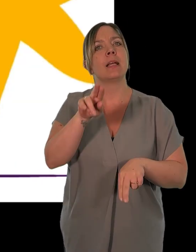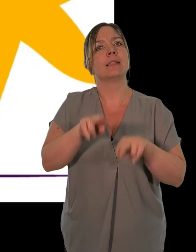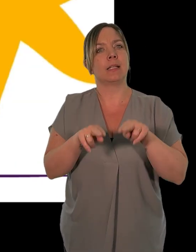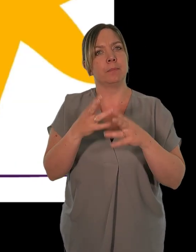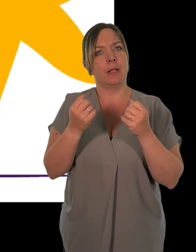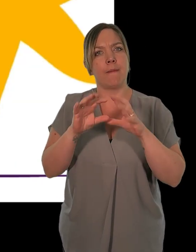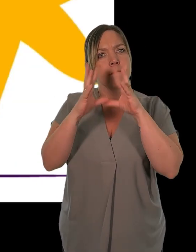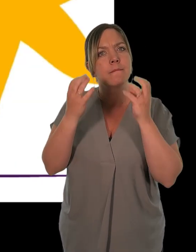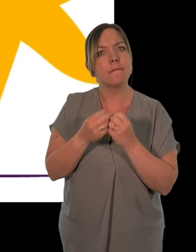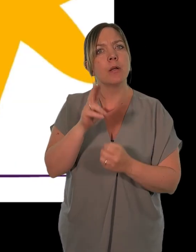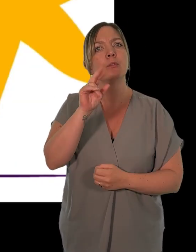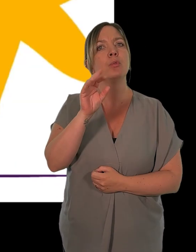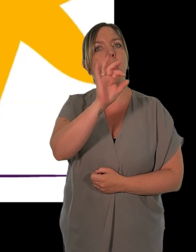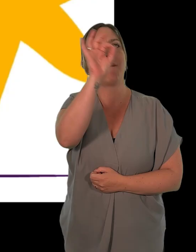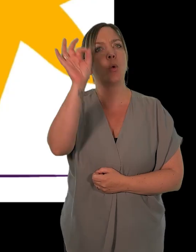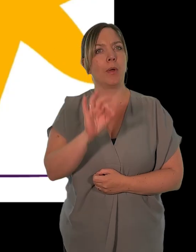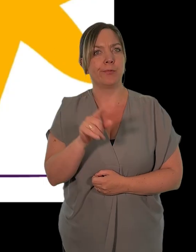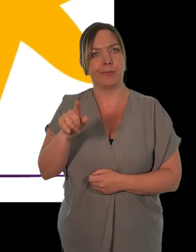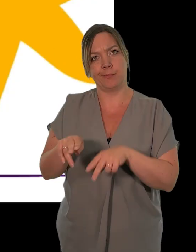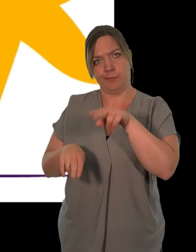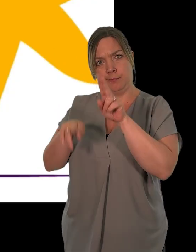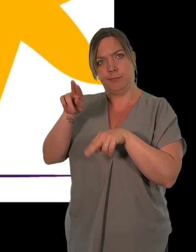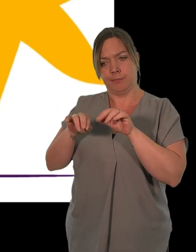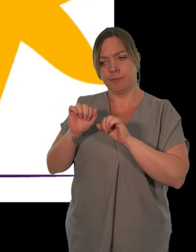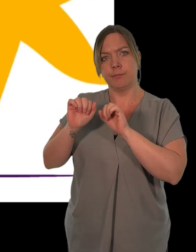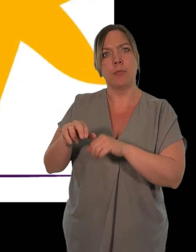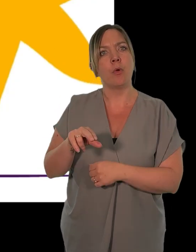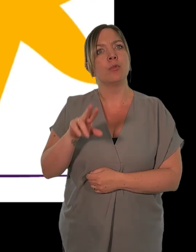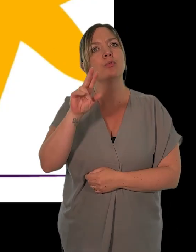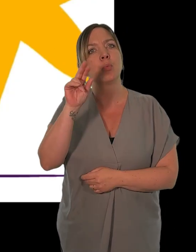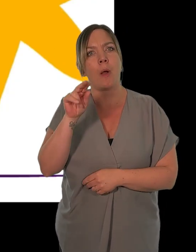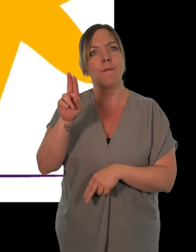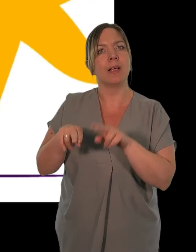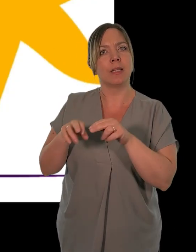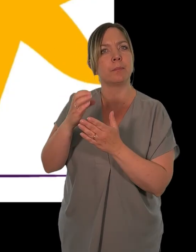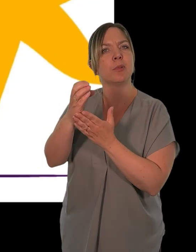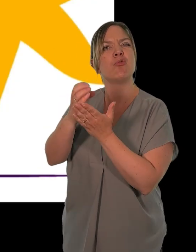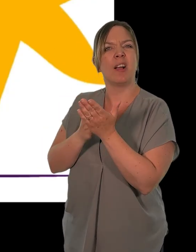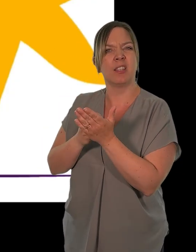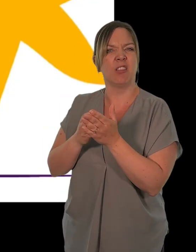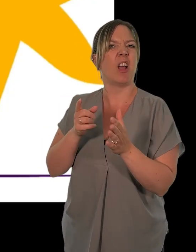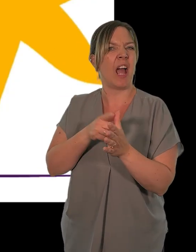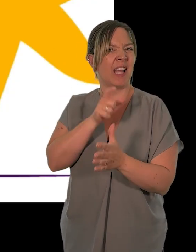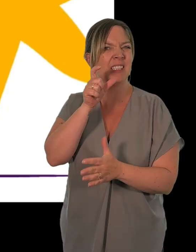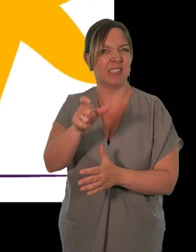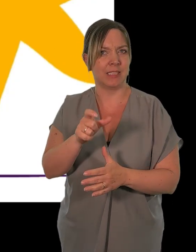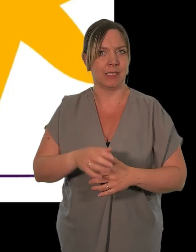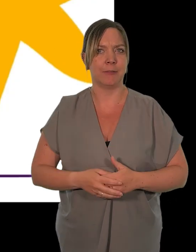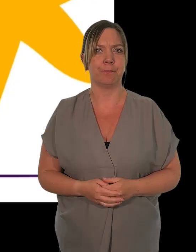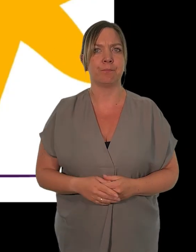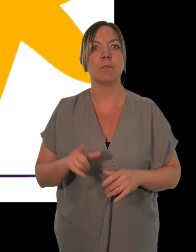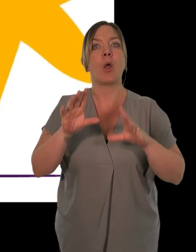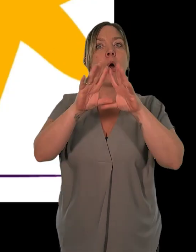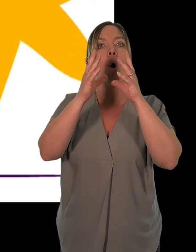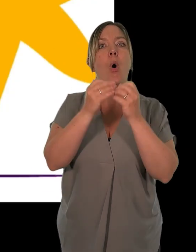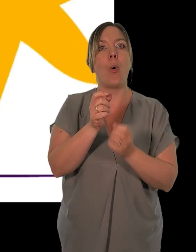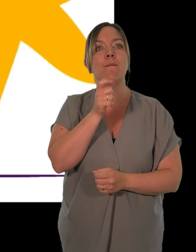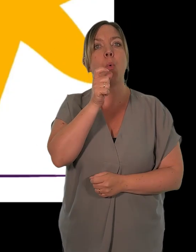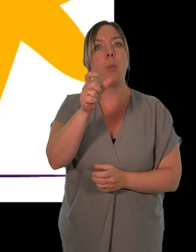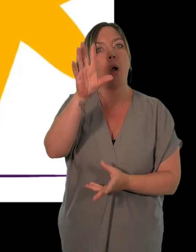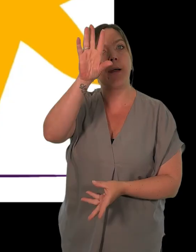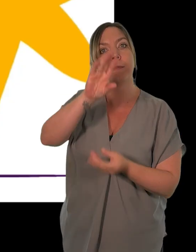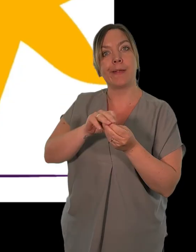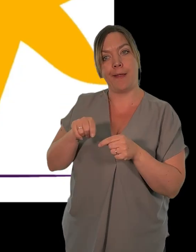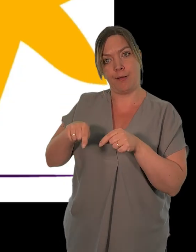This assessment contains 12 questions that assess 12 assessment criteria, also referred to as